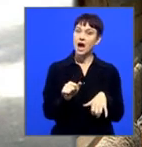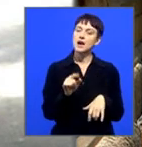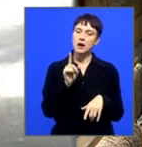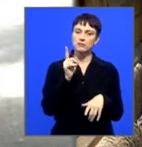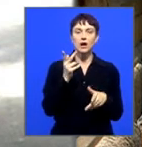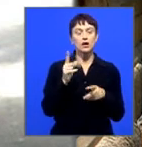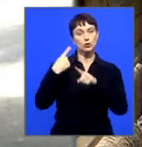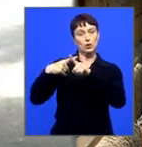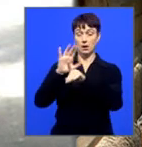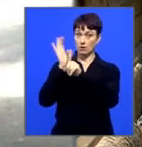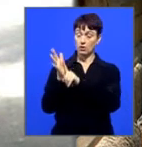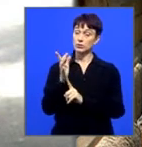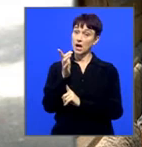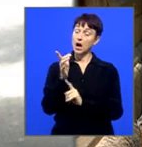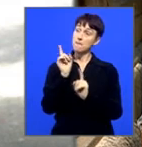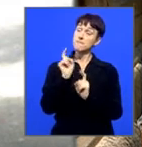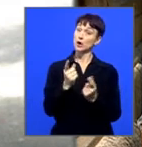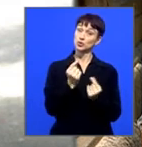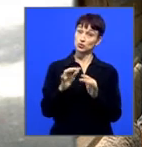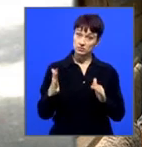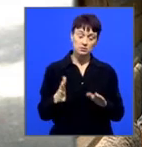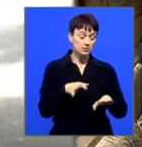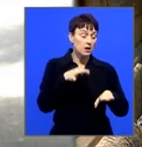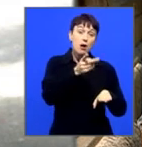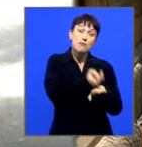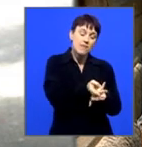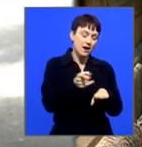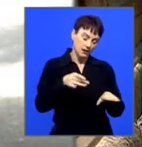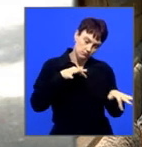to Xhosa culture. That is how things are